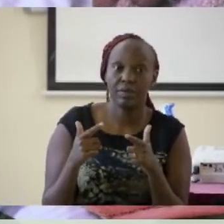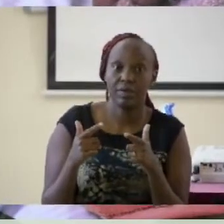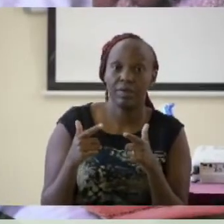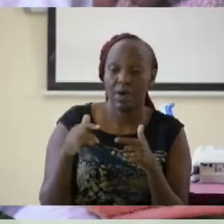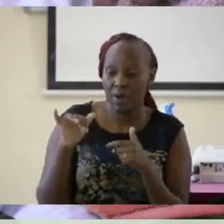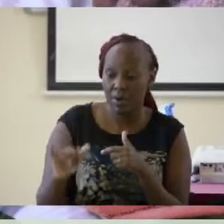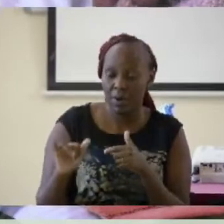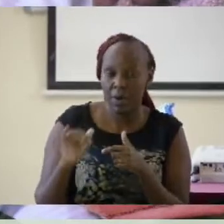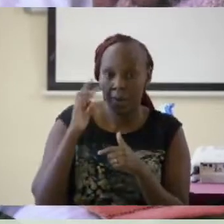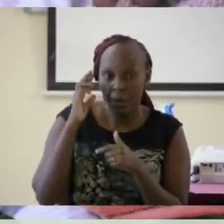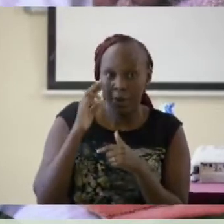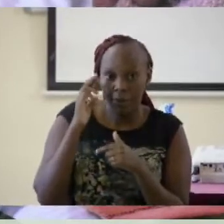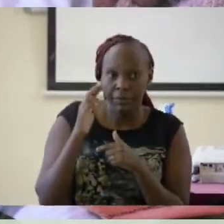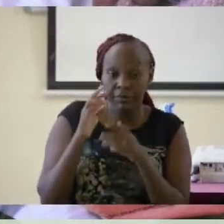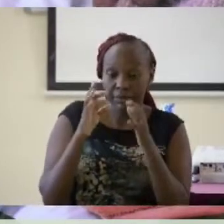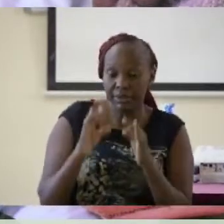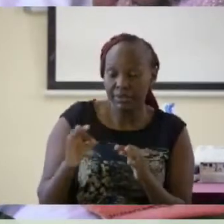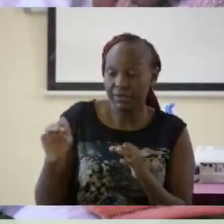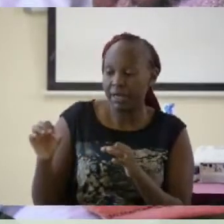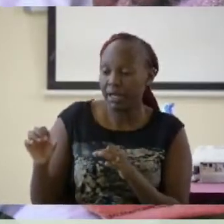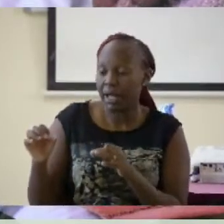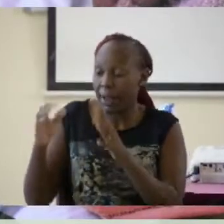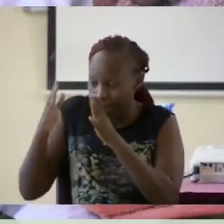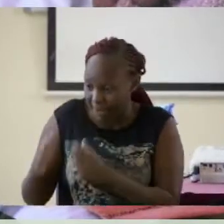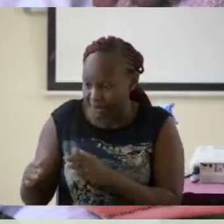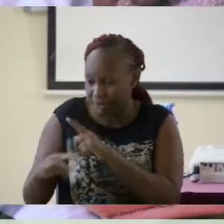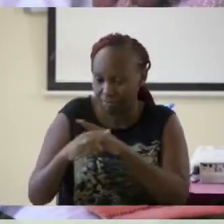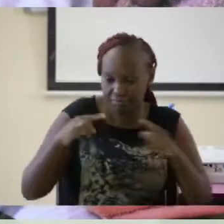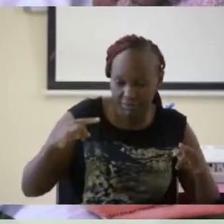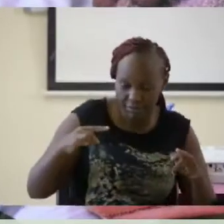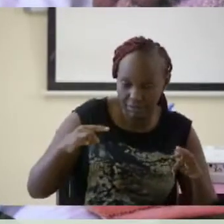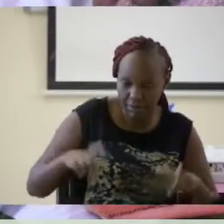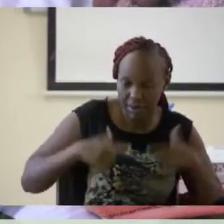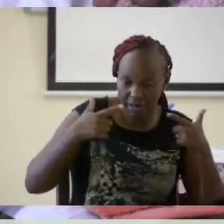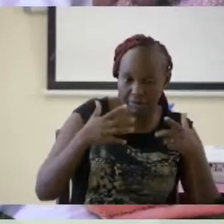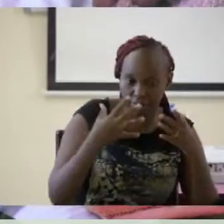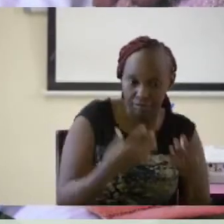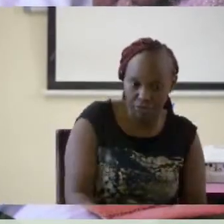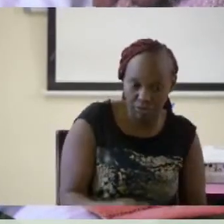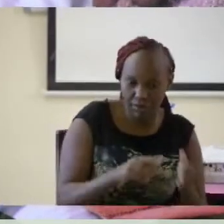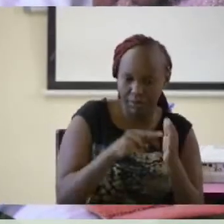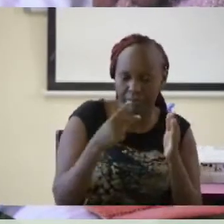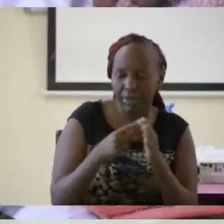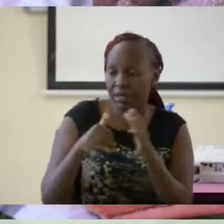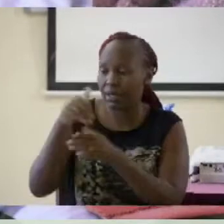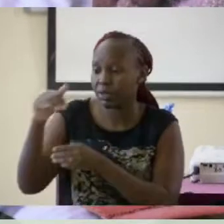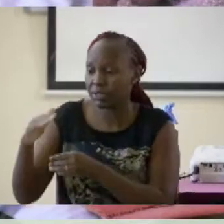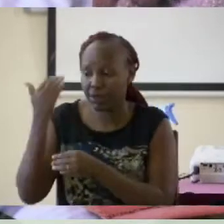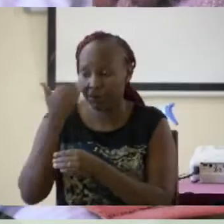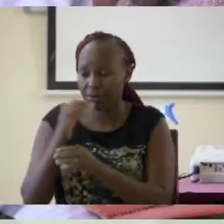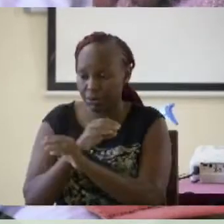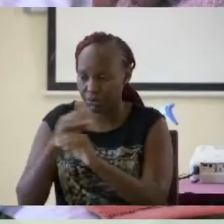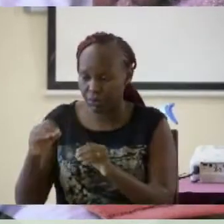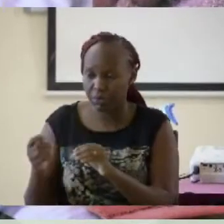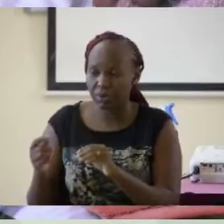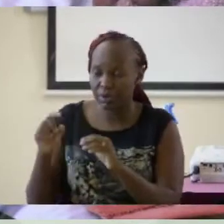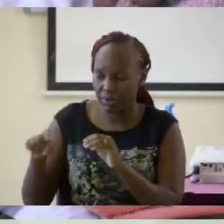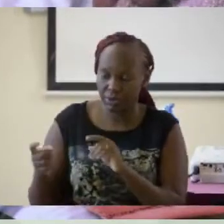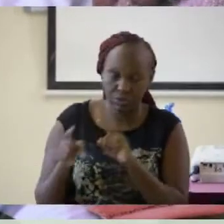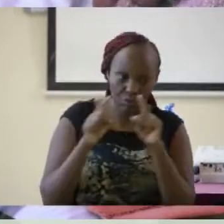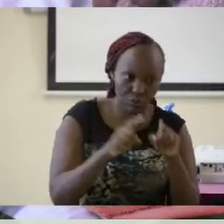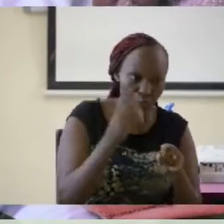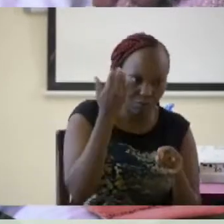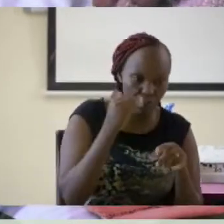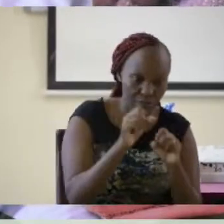is the main reason. And if anyone takes away life, it should not be taken elsewhere. It should be handled by the court